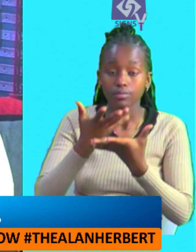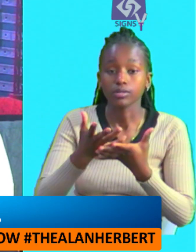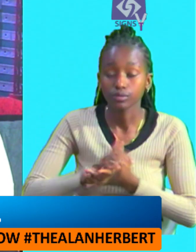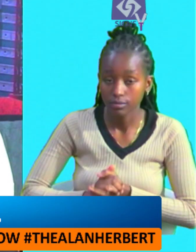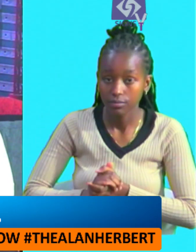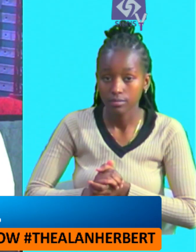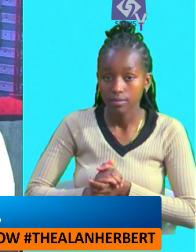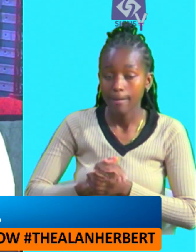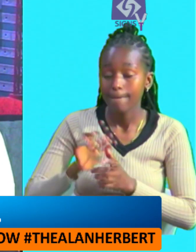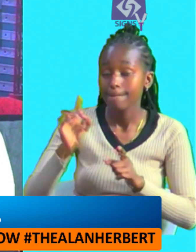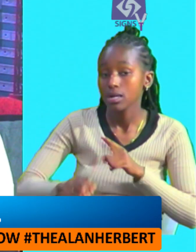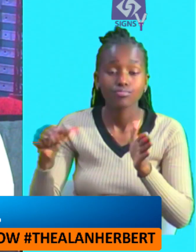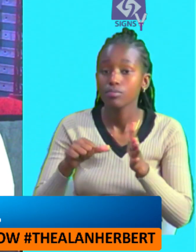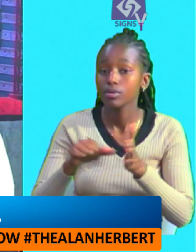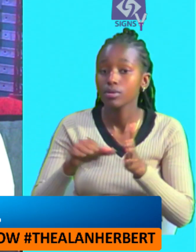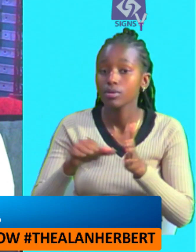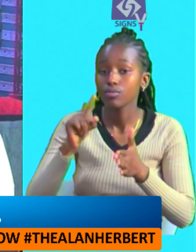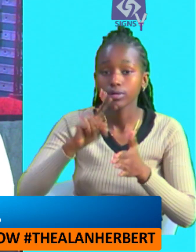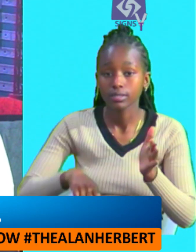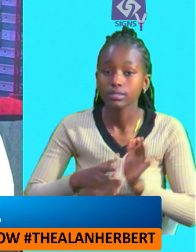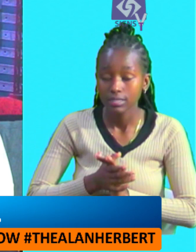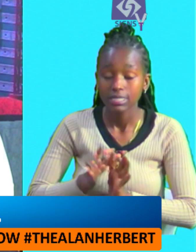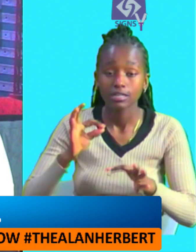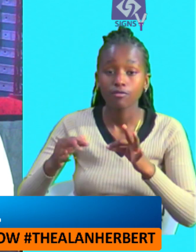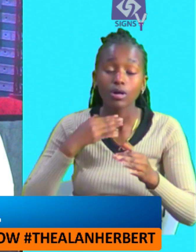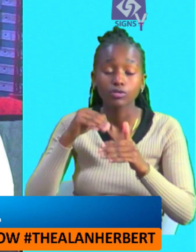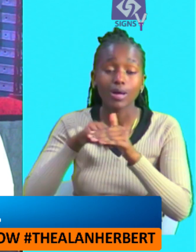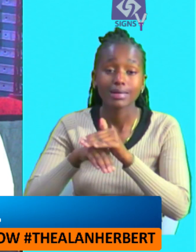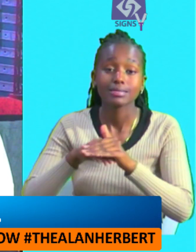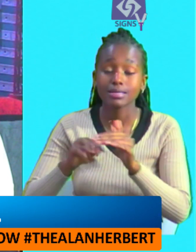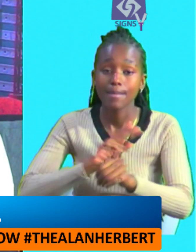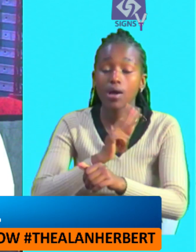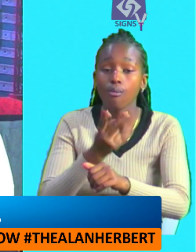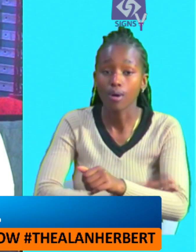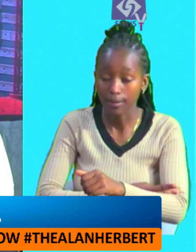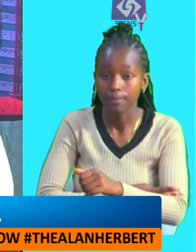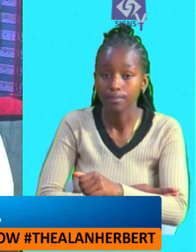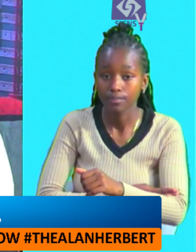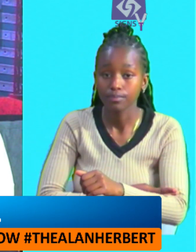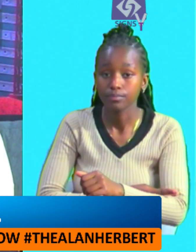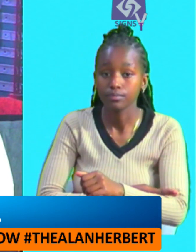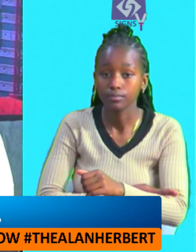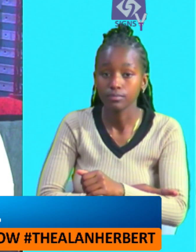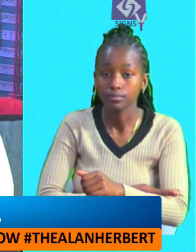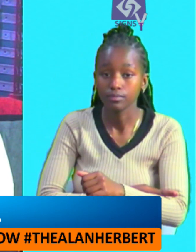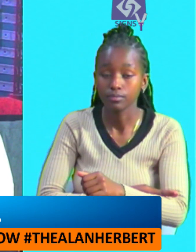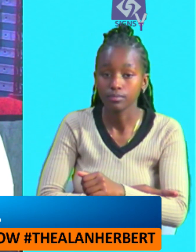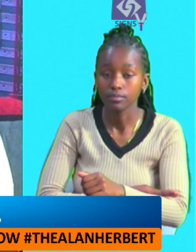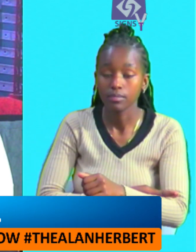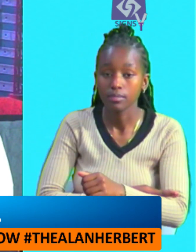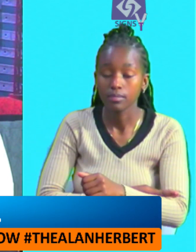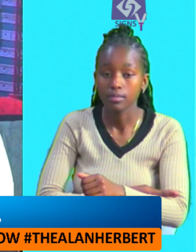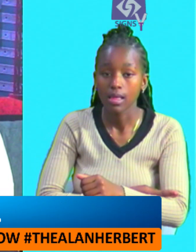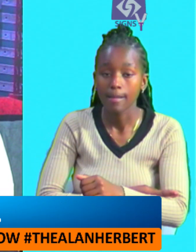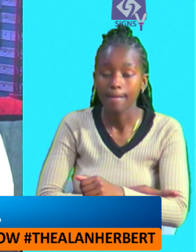And the fact that mtu anaweza kukalisha like at this age akuongeleshe, unaona hivyo vile umeongea, hizo si